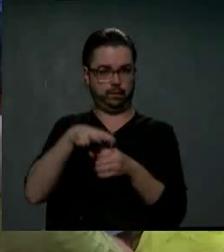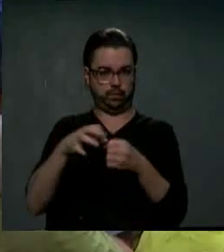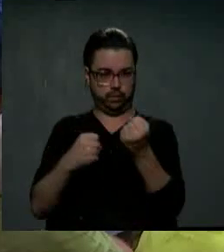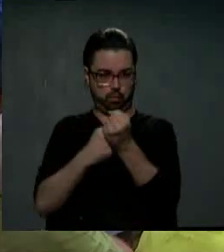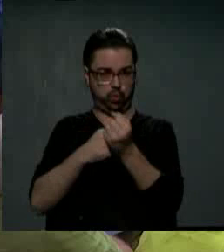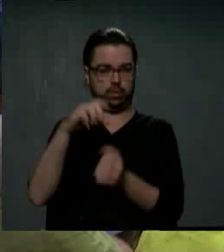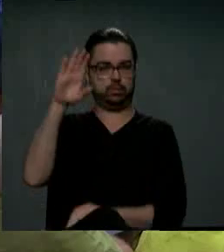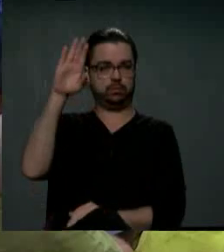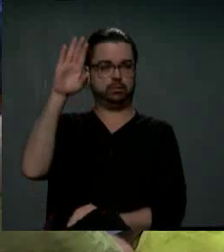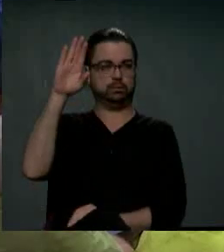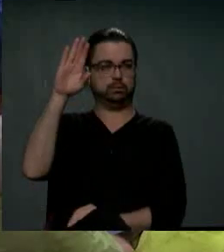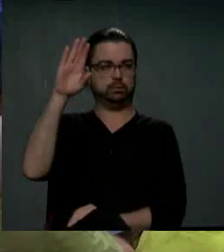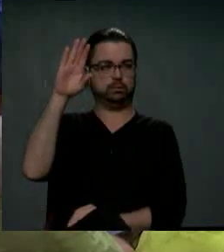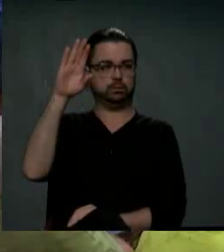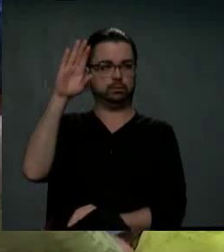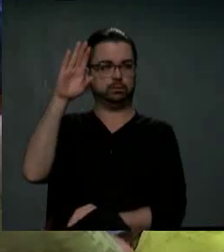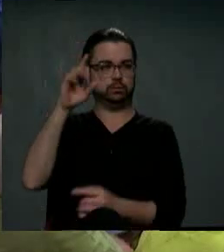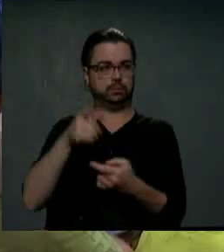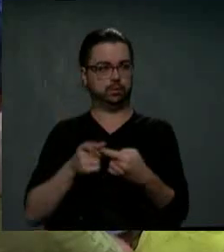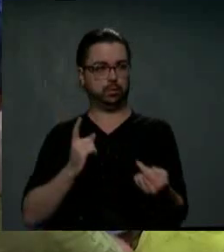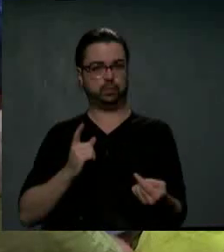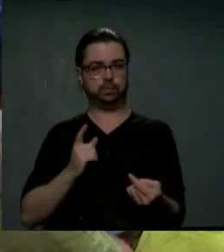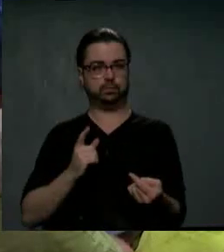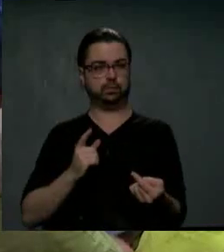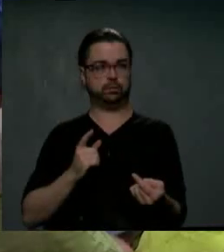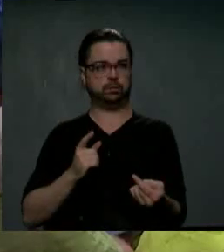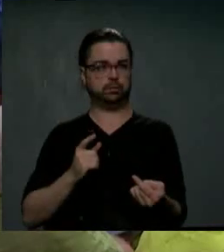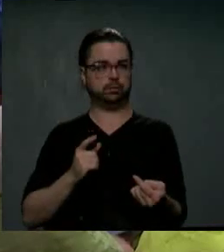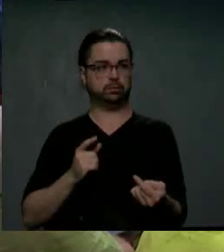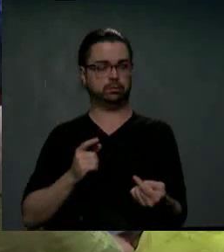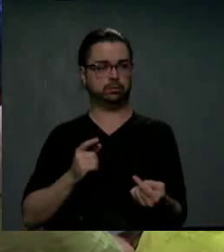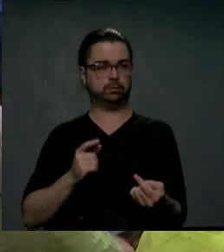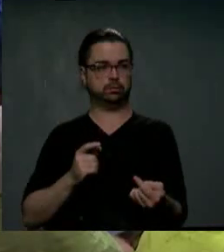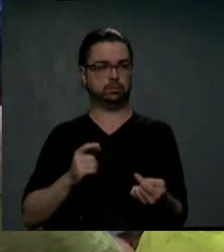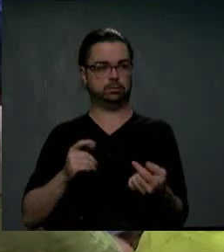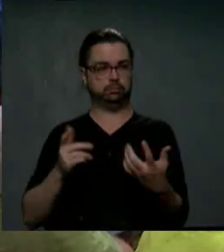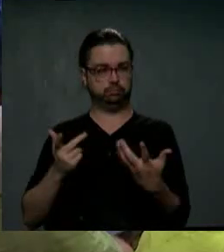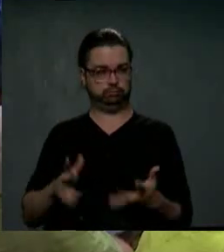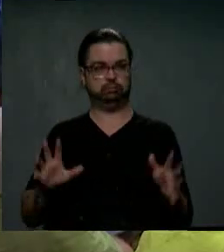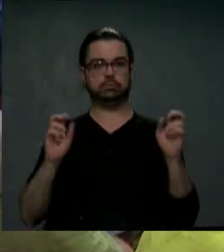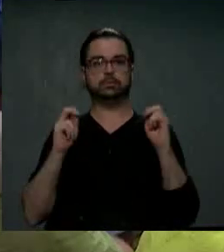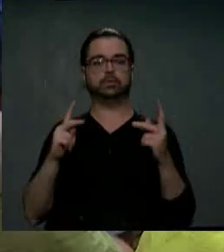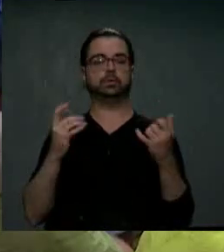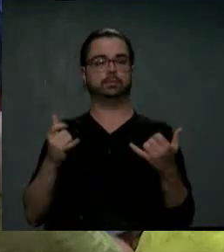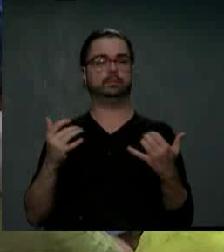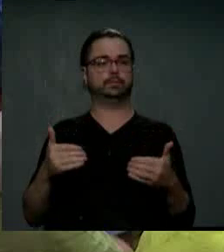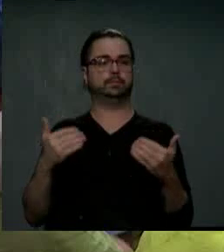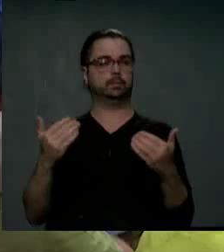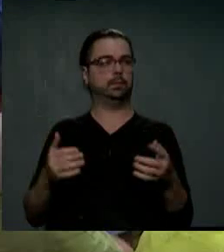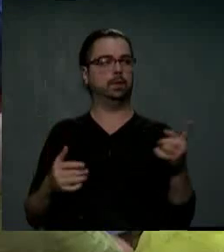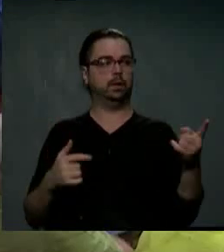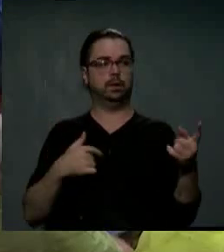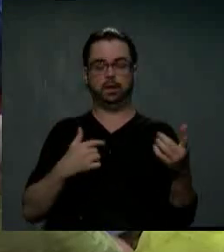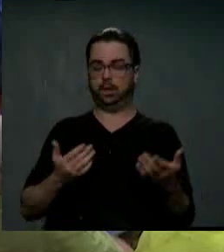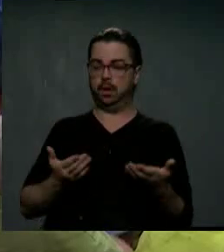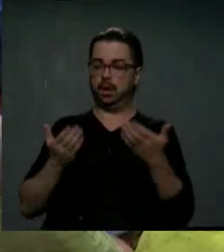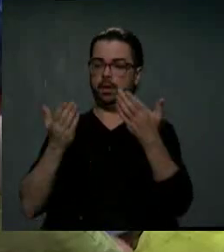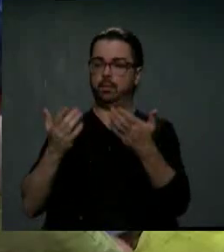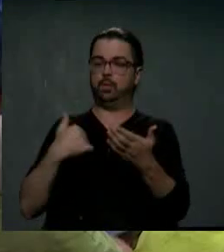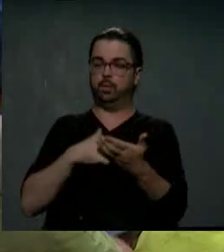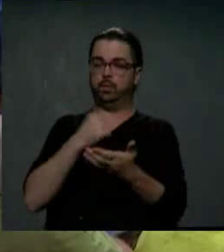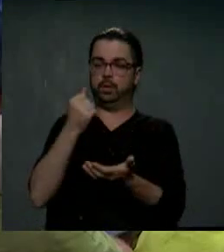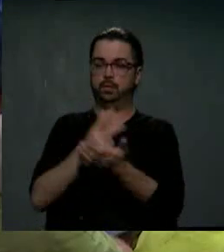your hand. Those who opposed? Okay. Now for the consent agenda. Mr. Chairman, I move we approve the consent